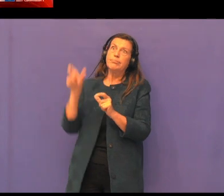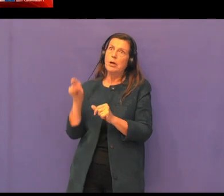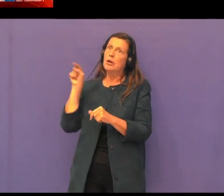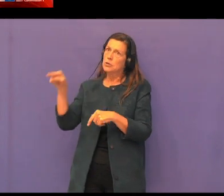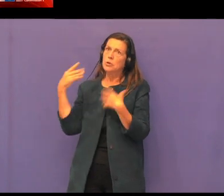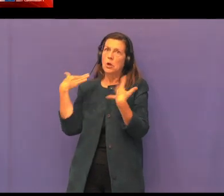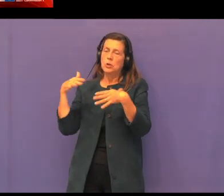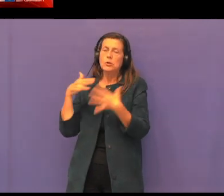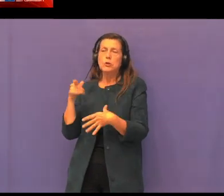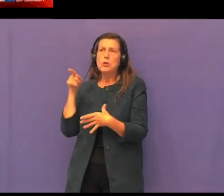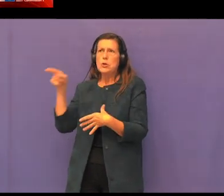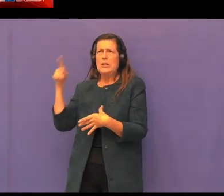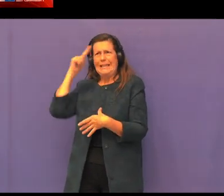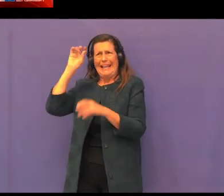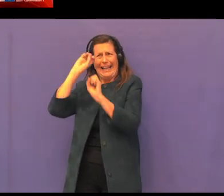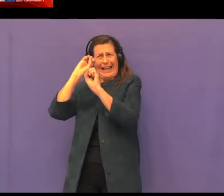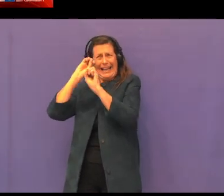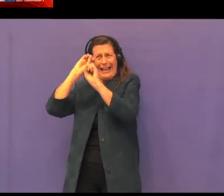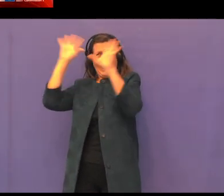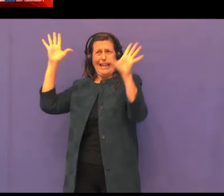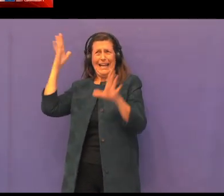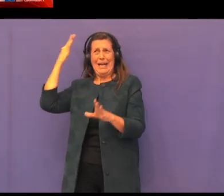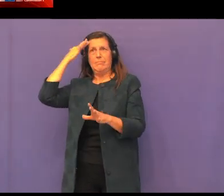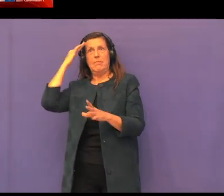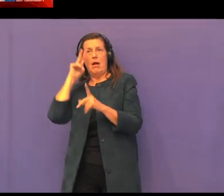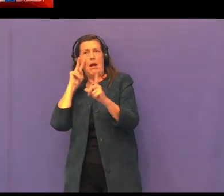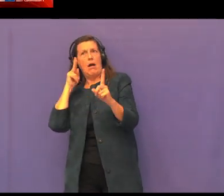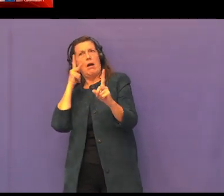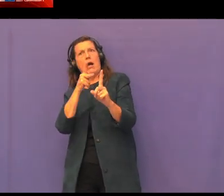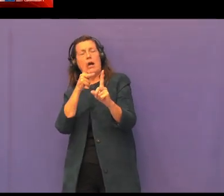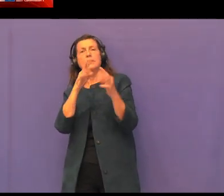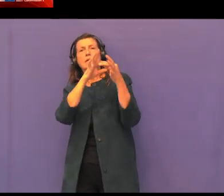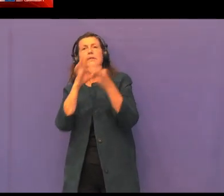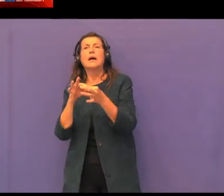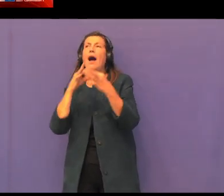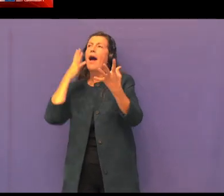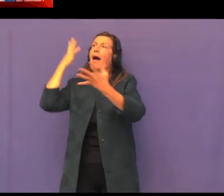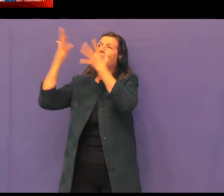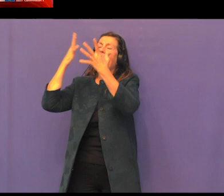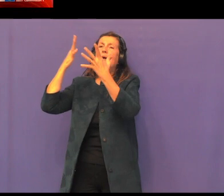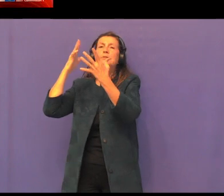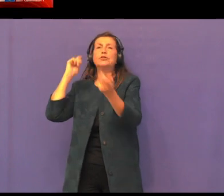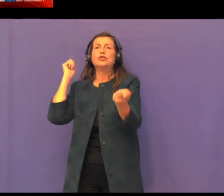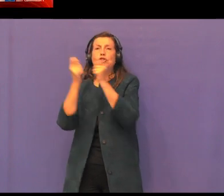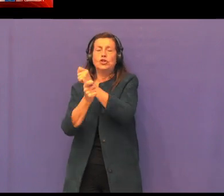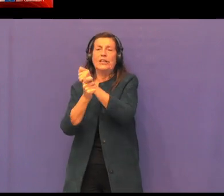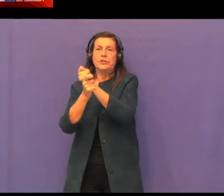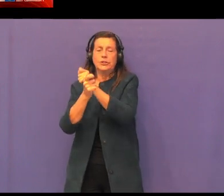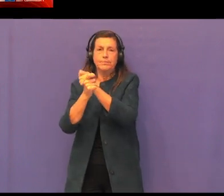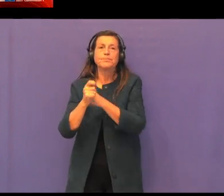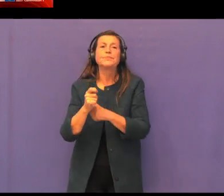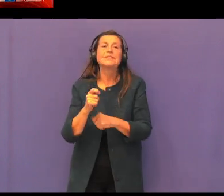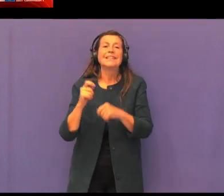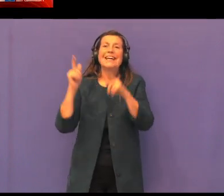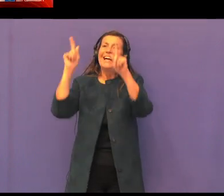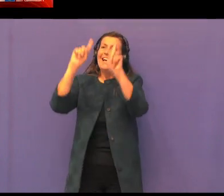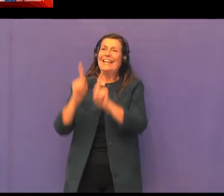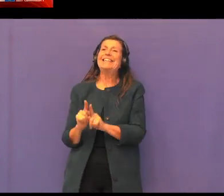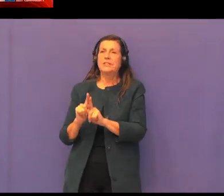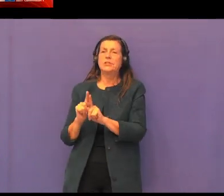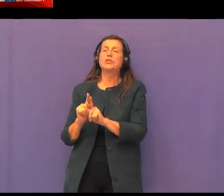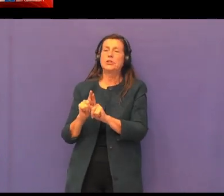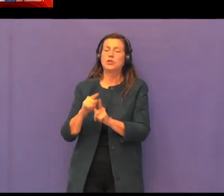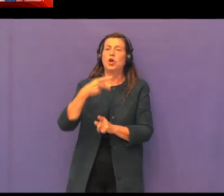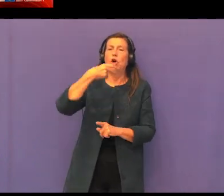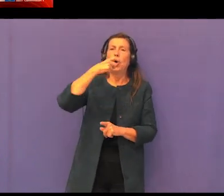change is an Indian writer called Amitav Ghosh. And Amitav Ghosh says that one of the things that characterized the great realist novel, the novel